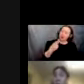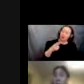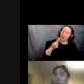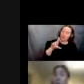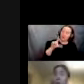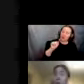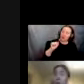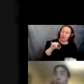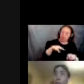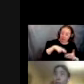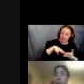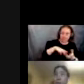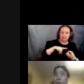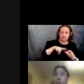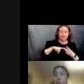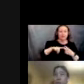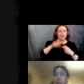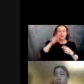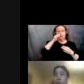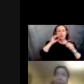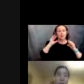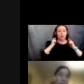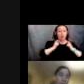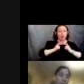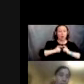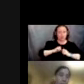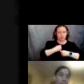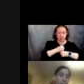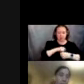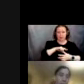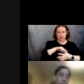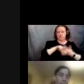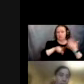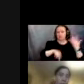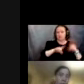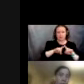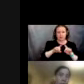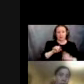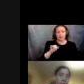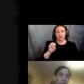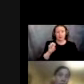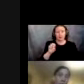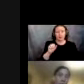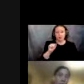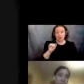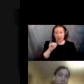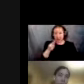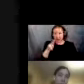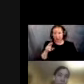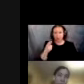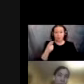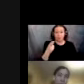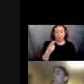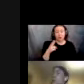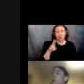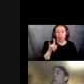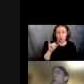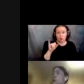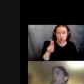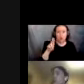practices, and as well as Ainu and Ryukyu, and families are talking